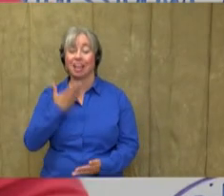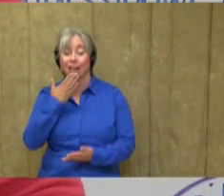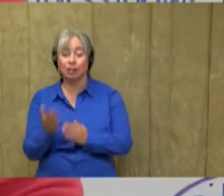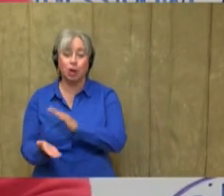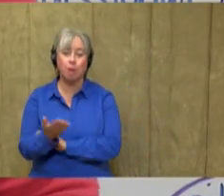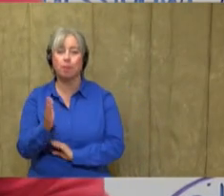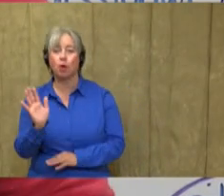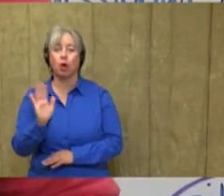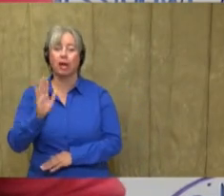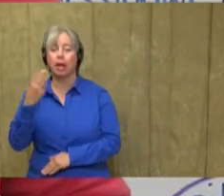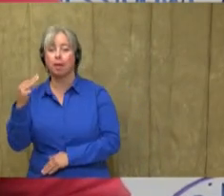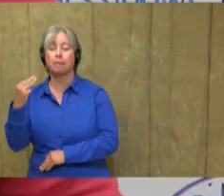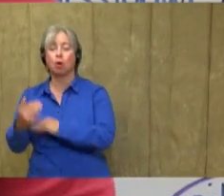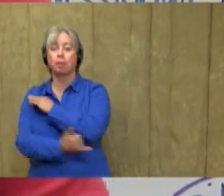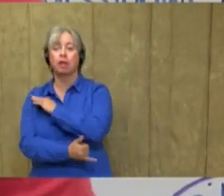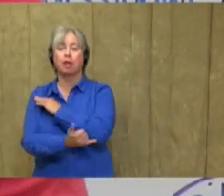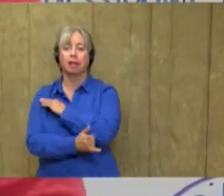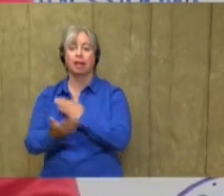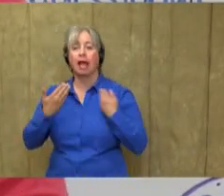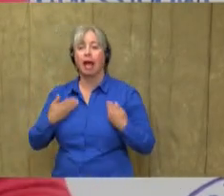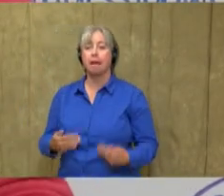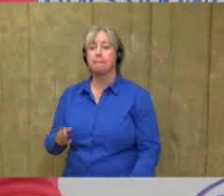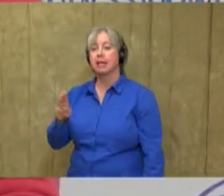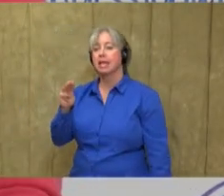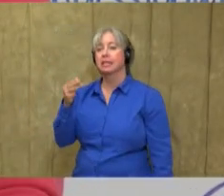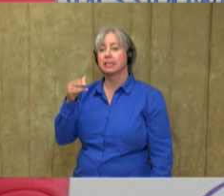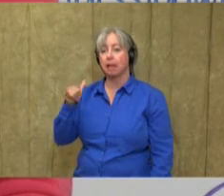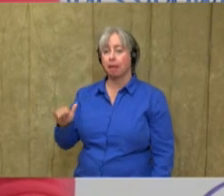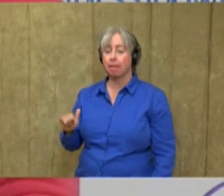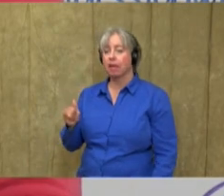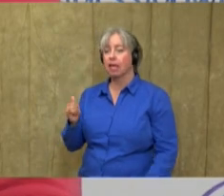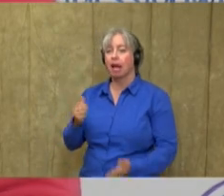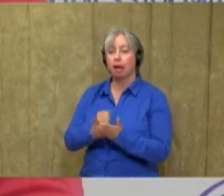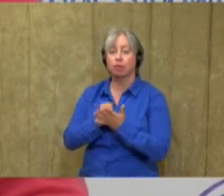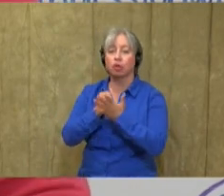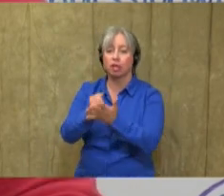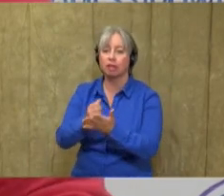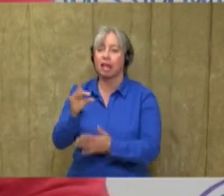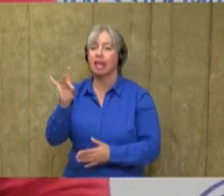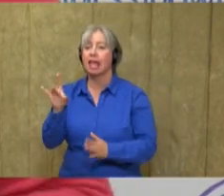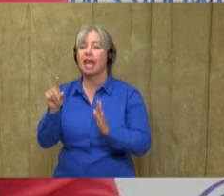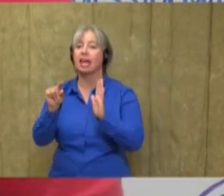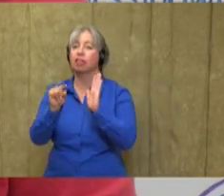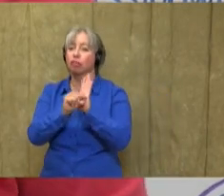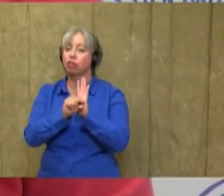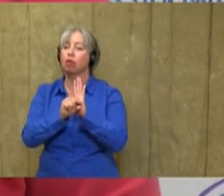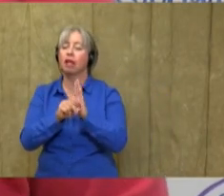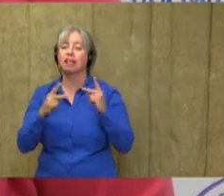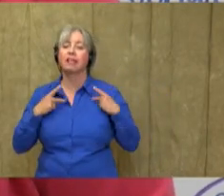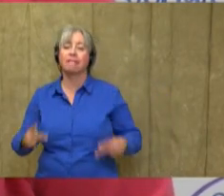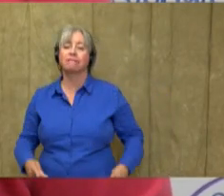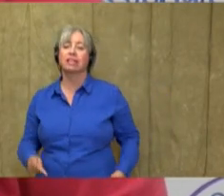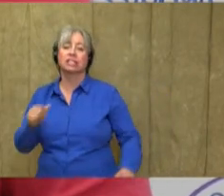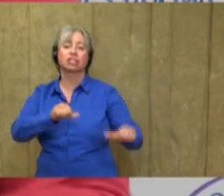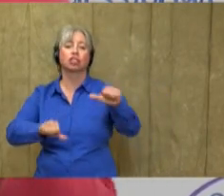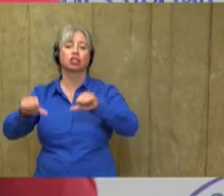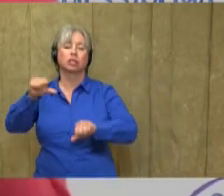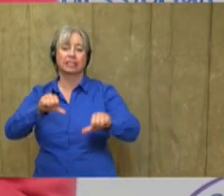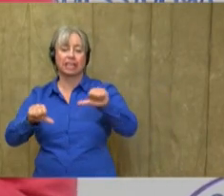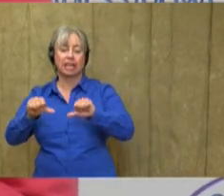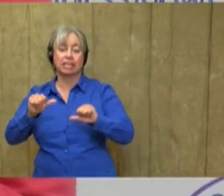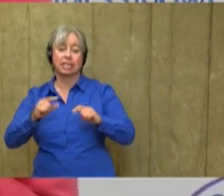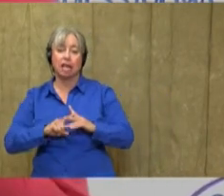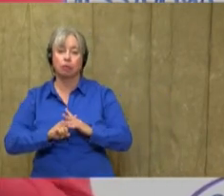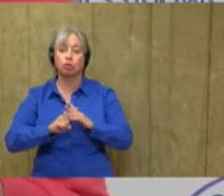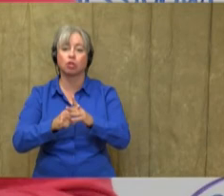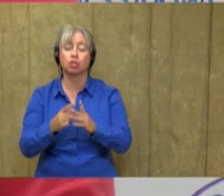Good morning, Mobile County. I'm Mrs. May, and I'm going to walk you through some 8th grade physical science. I'm going to